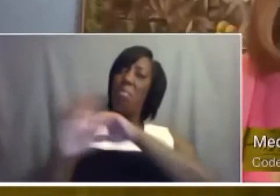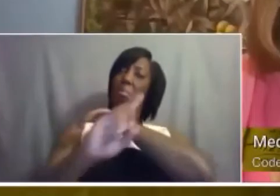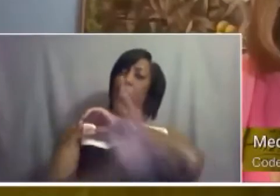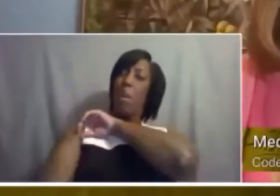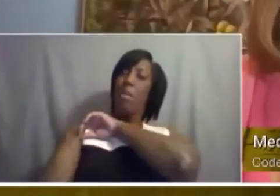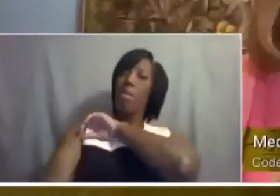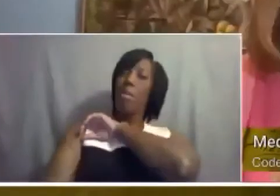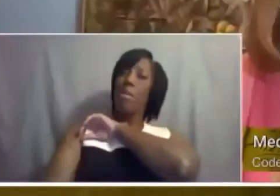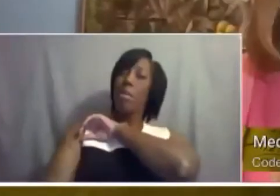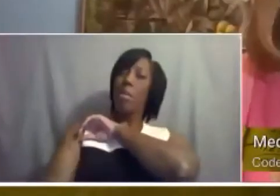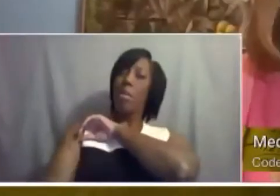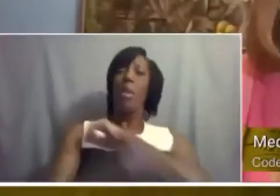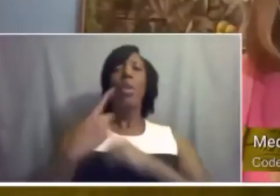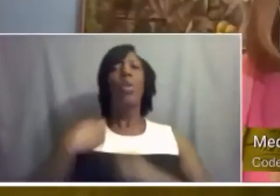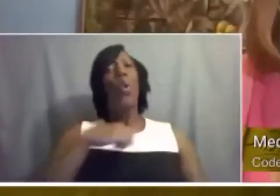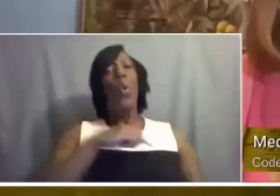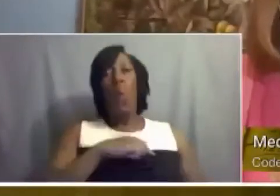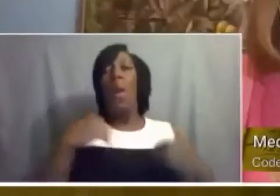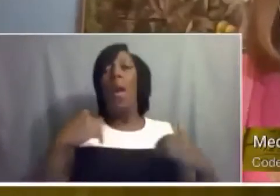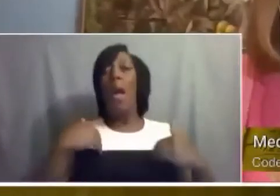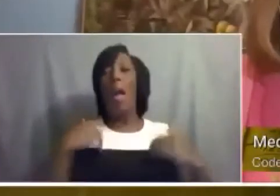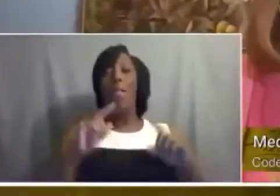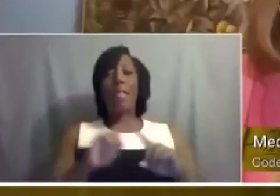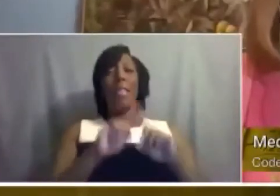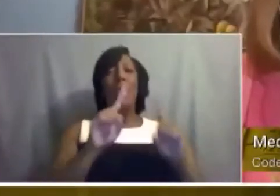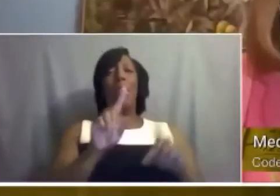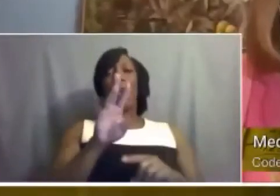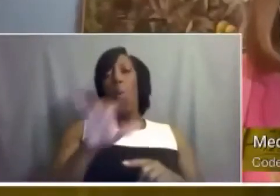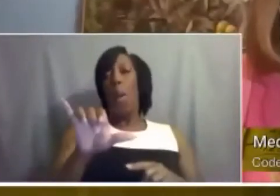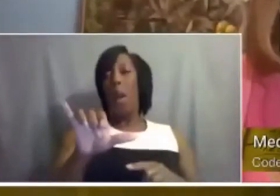of waging war outside of